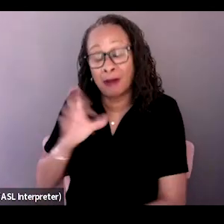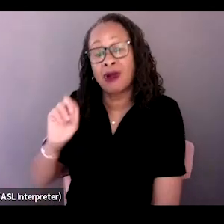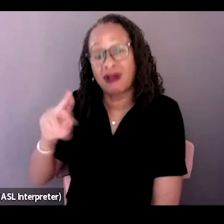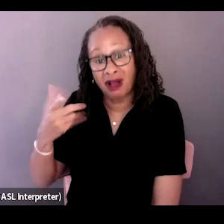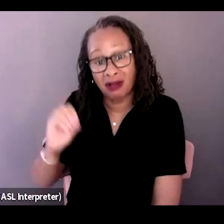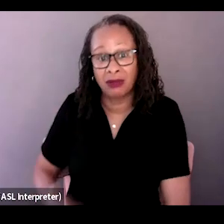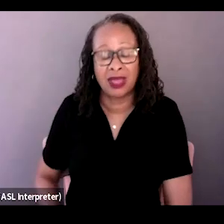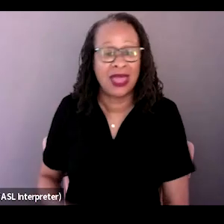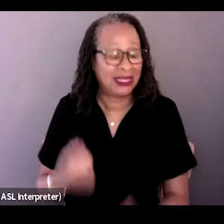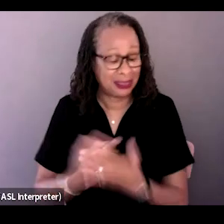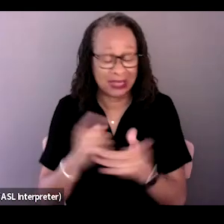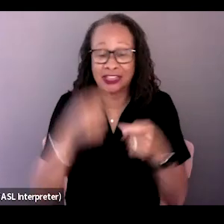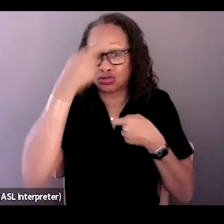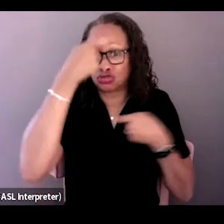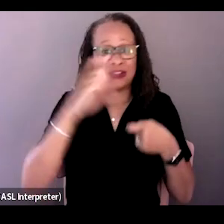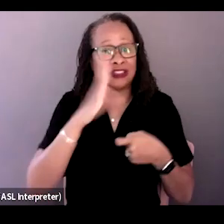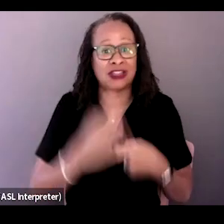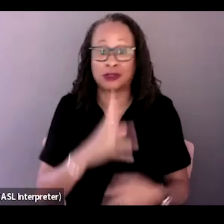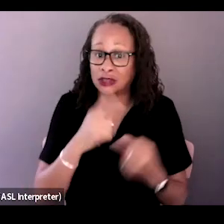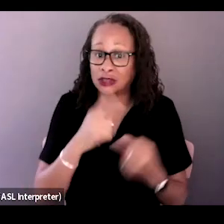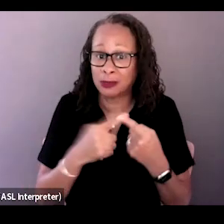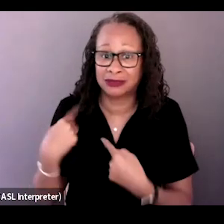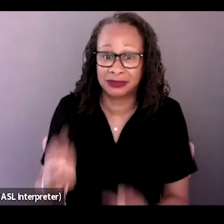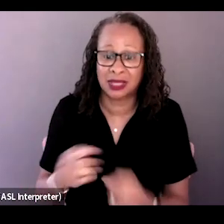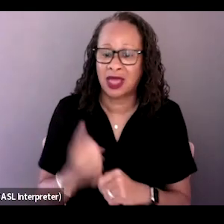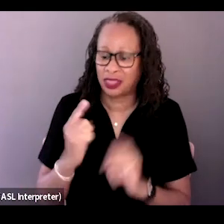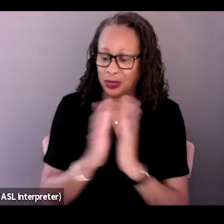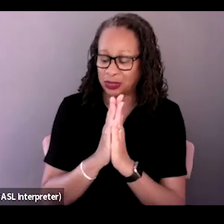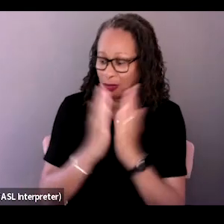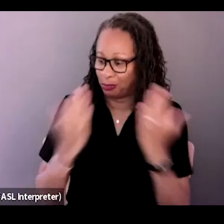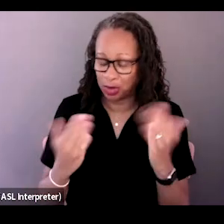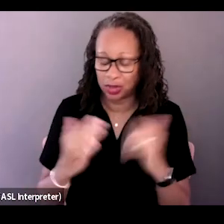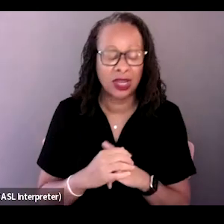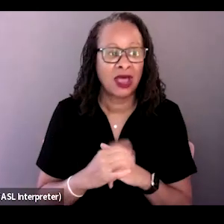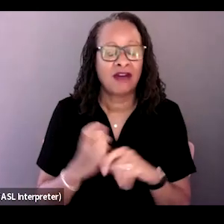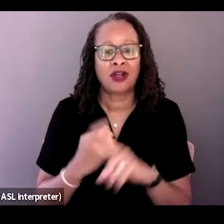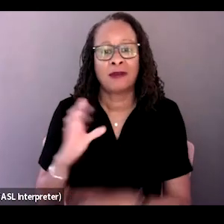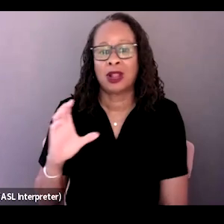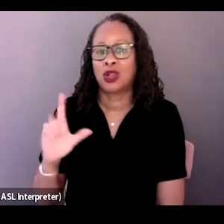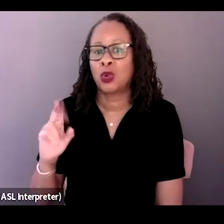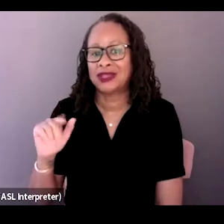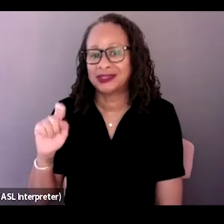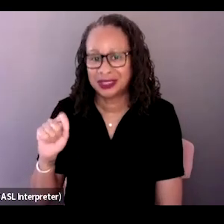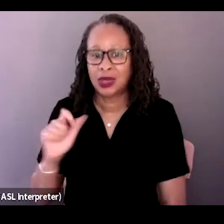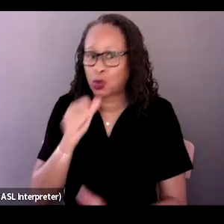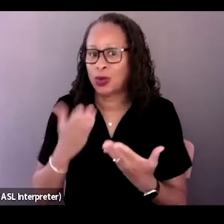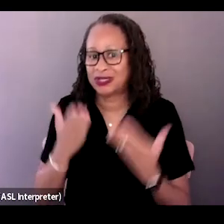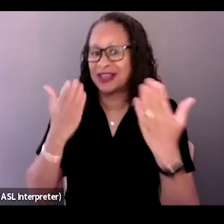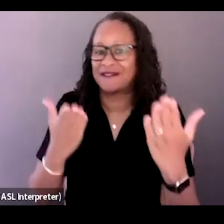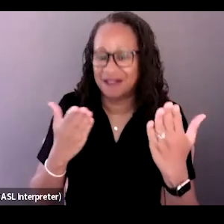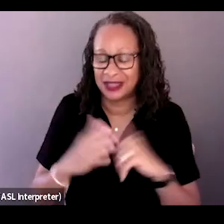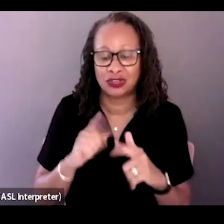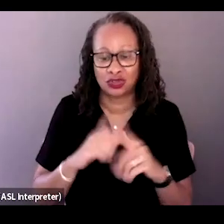that has never been talked about. It's changing, eh? There was a book, Ludo de Wette, who was an advisor to the film, who wrote the book, The Murder on Lumumba,